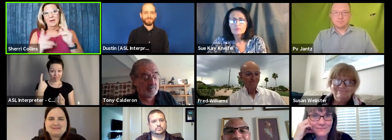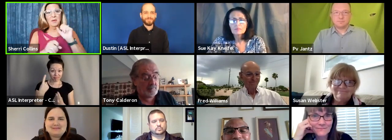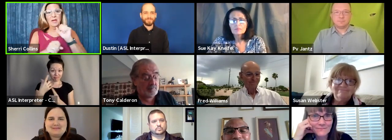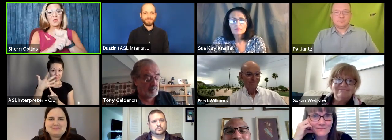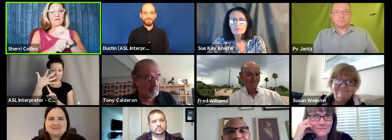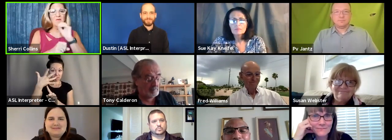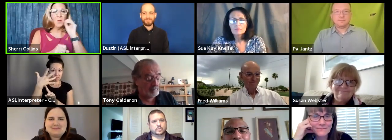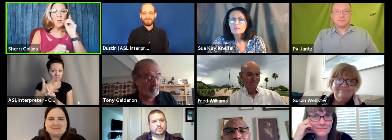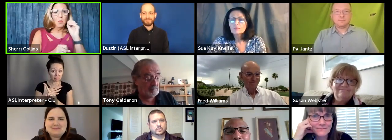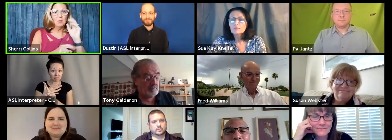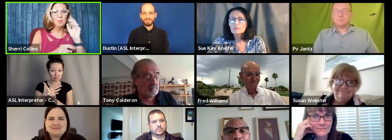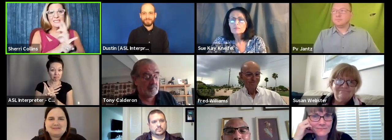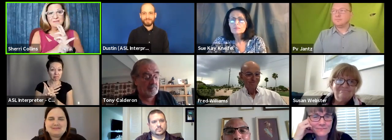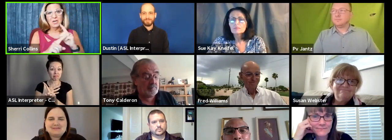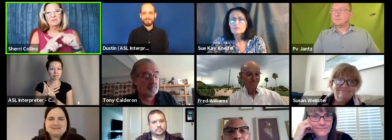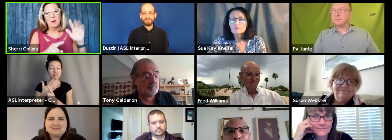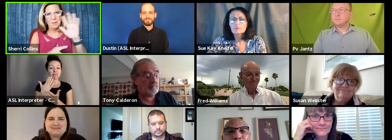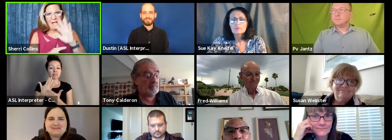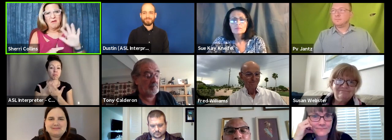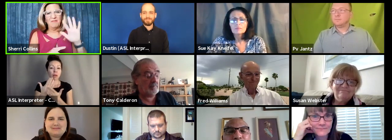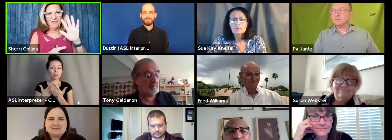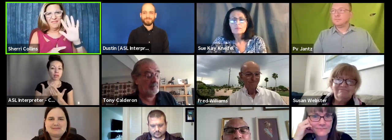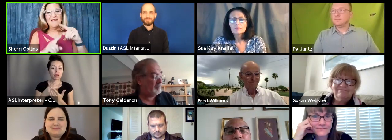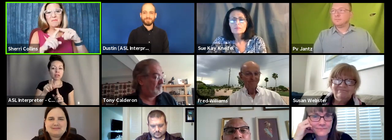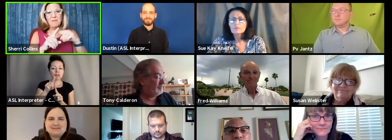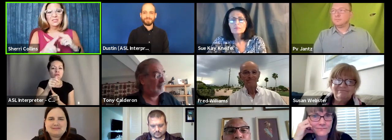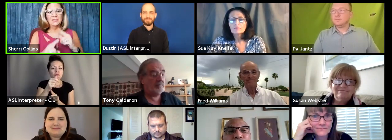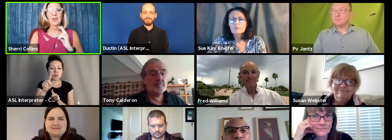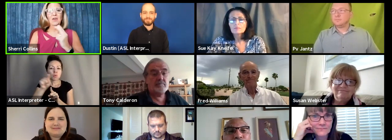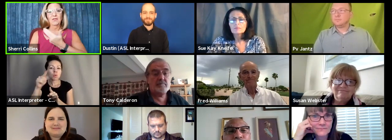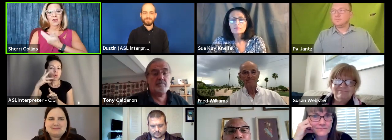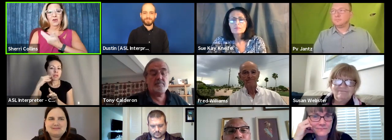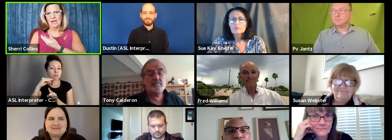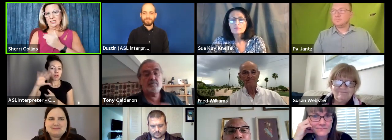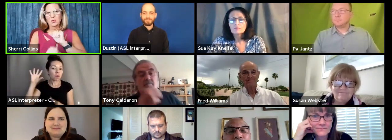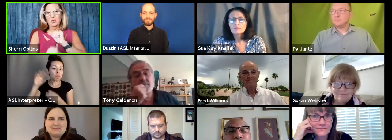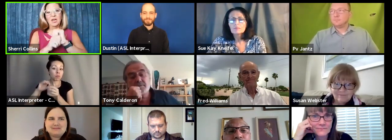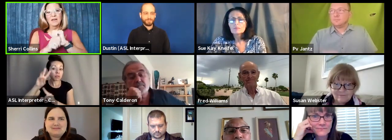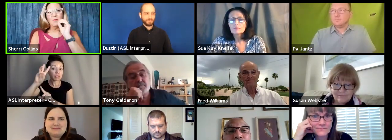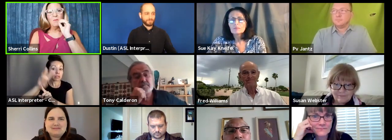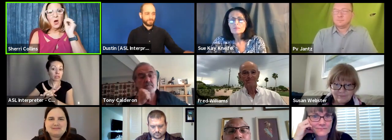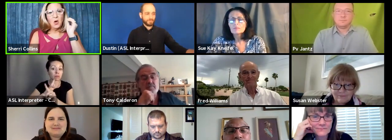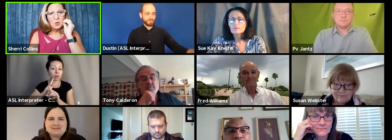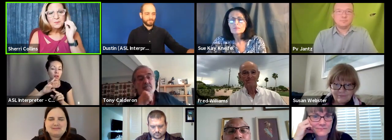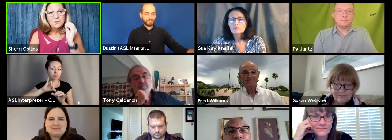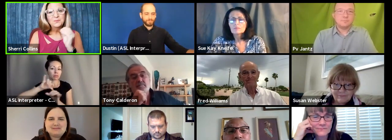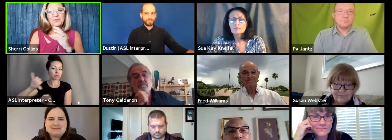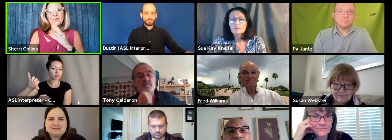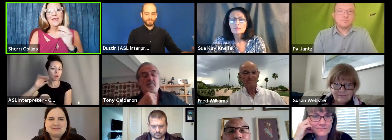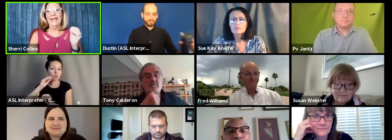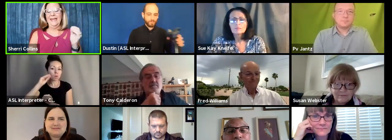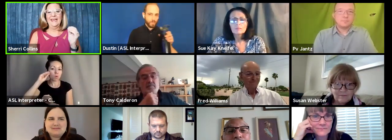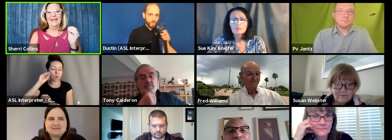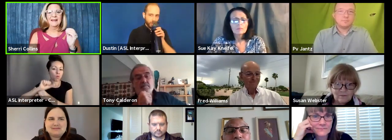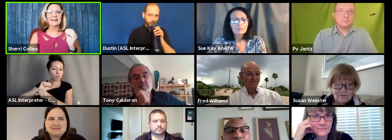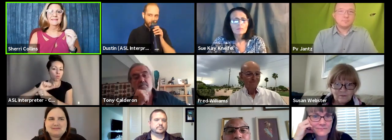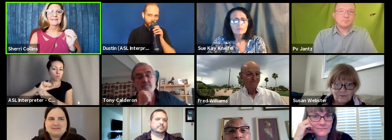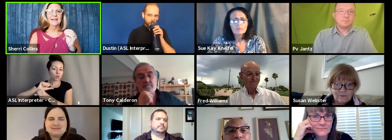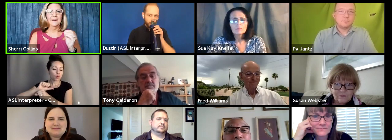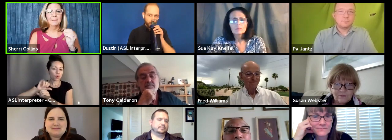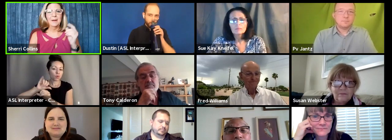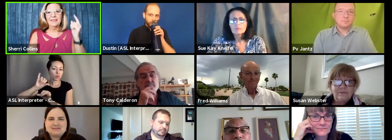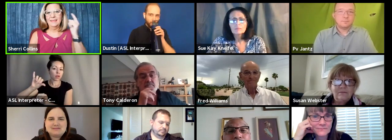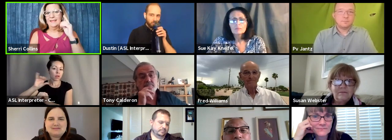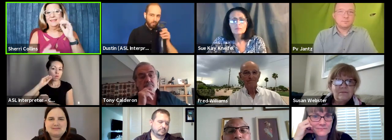some people have been working from home in 6 months, but about 5 months for us working from home.